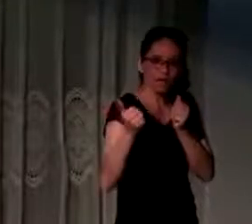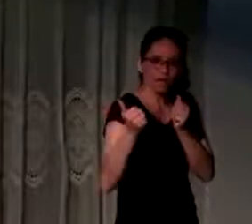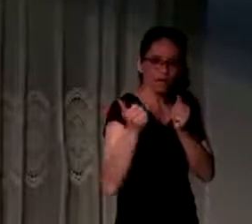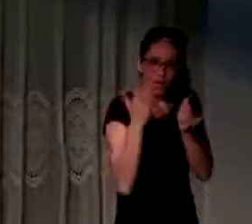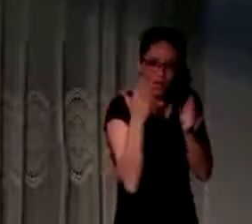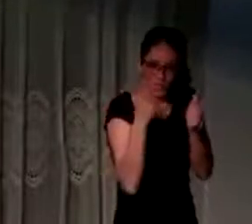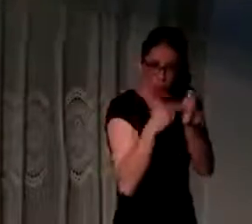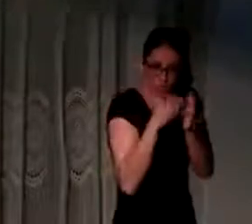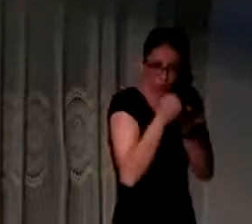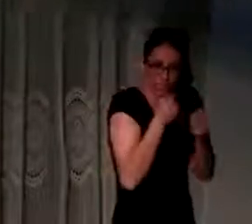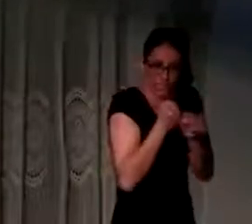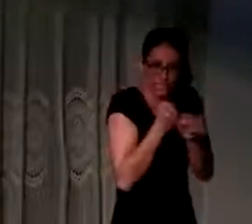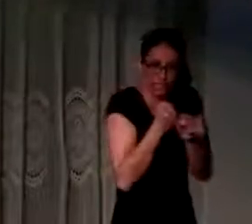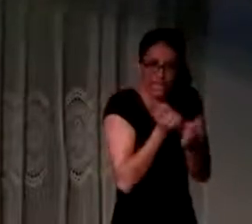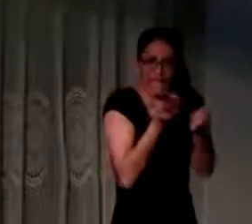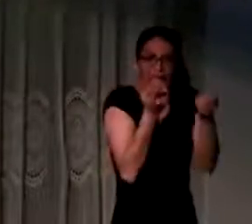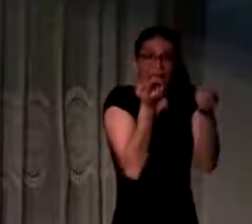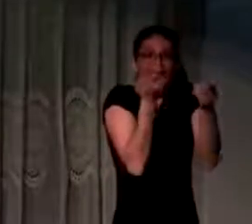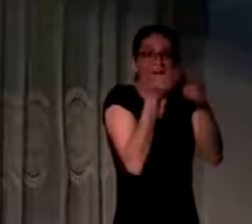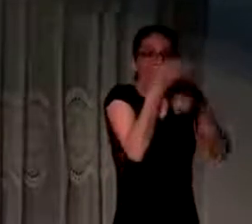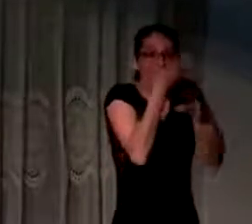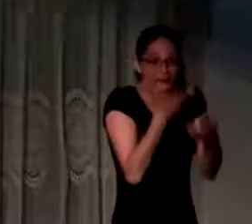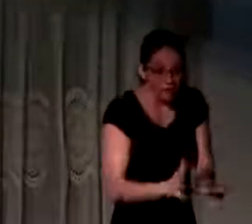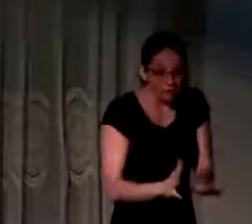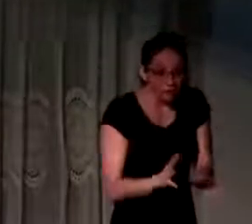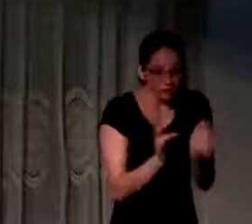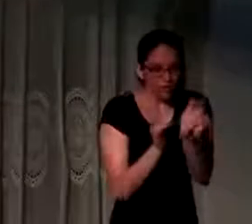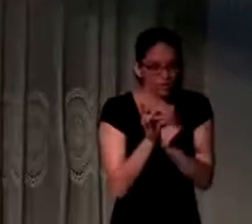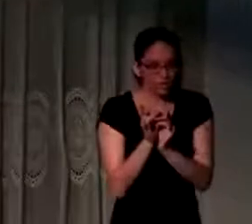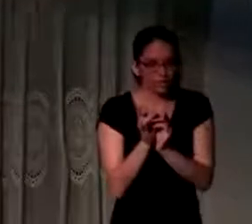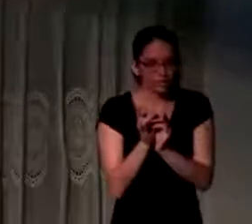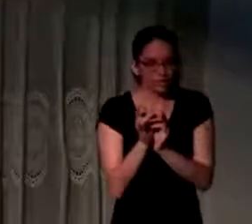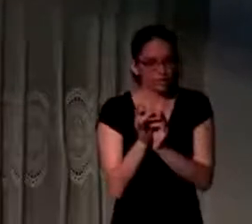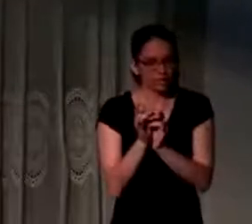3,000 years later, people would gather around his son